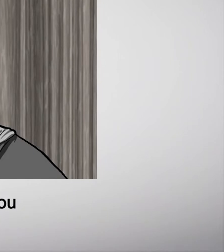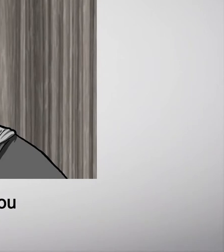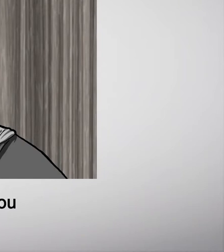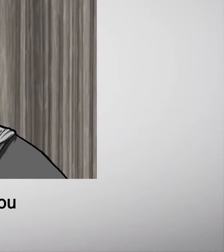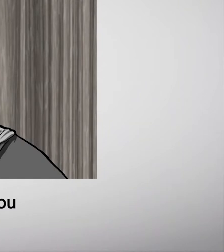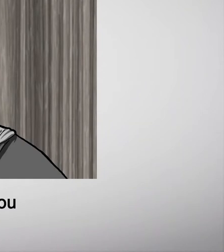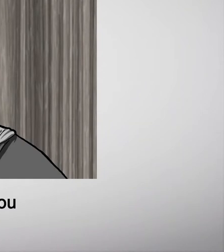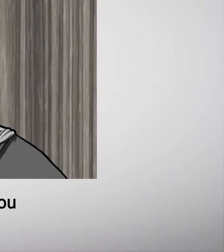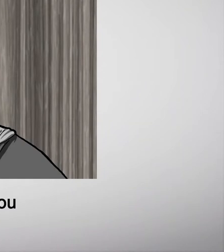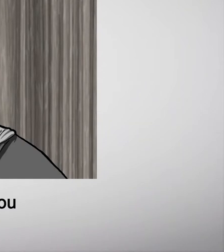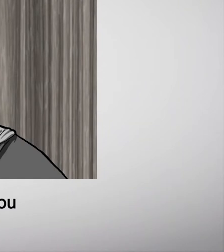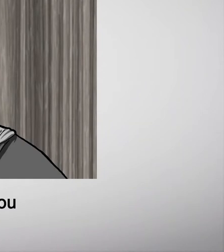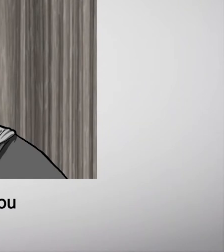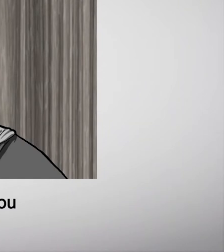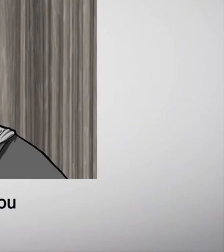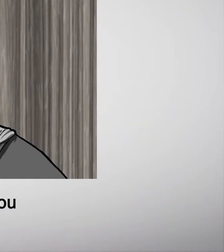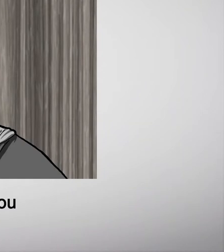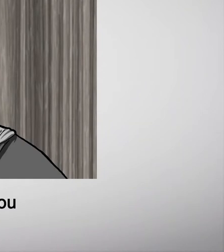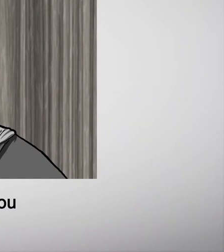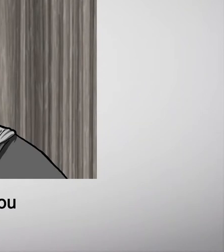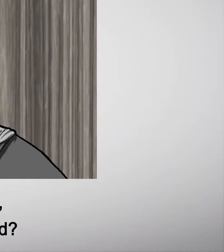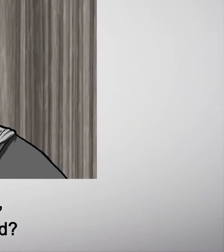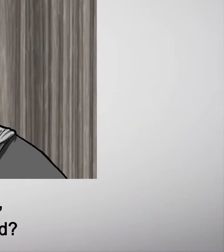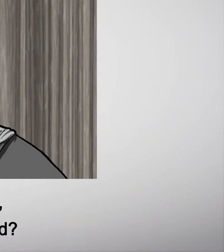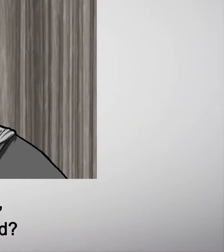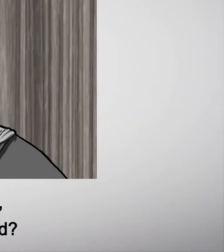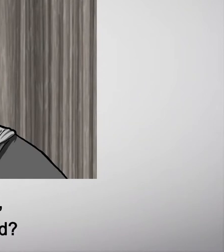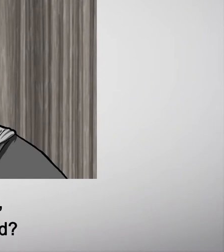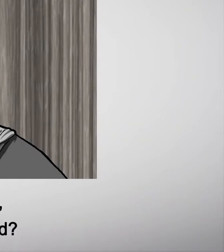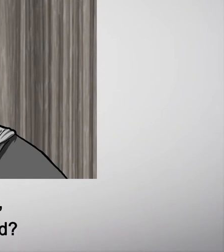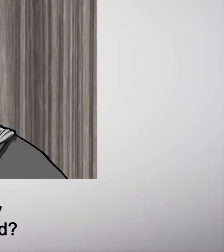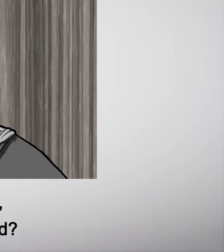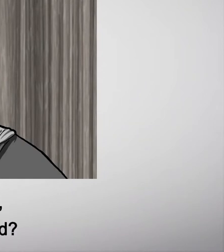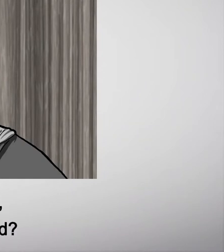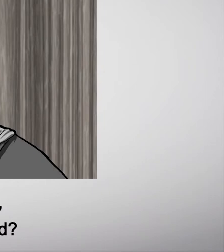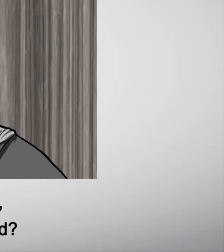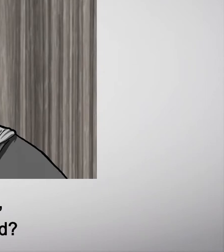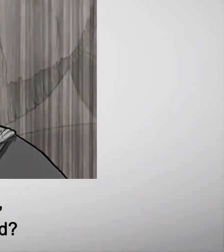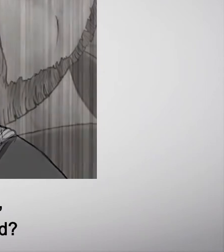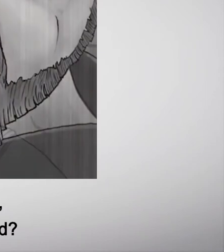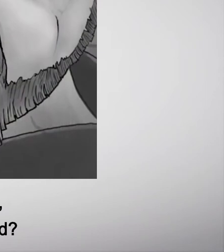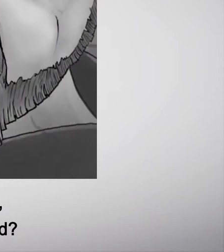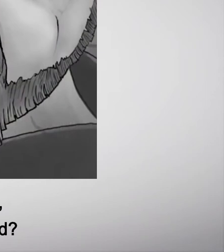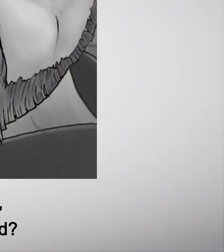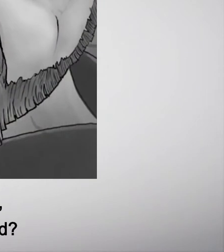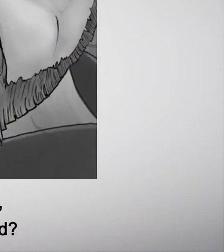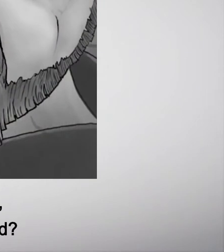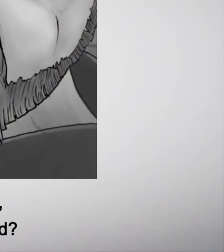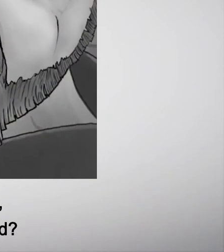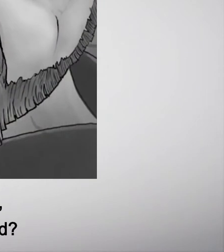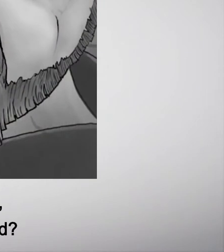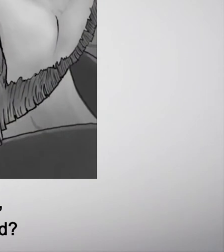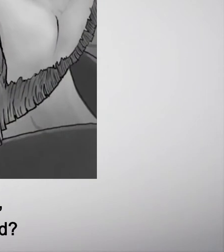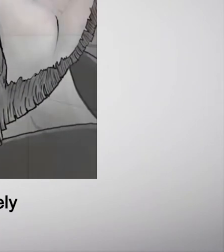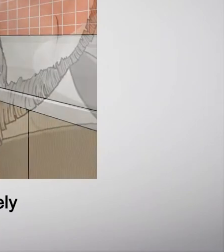other means of escape and you try to prevent the attack by non-violent means first, before you defend yourself. So the question is, when did you